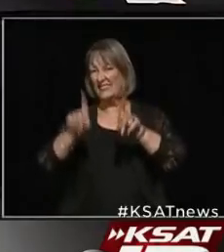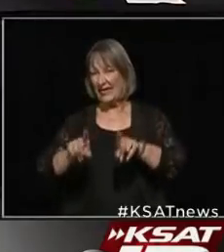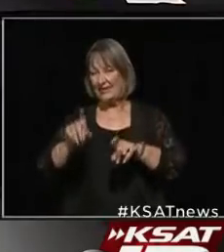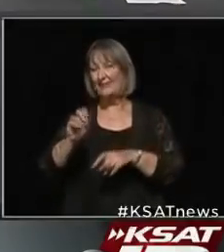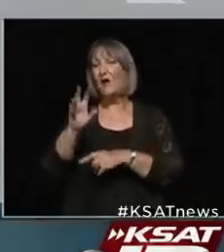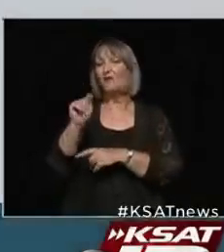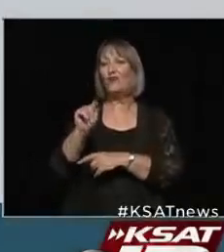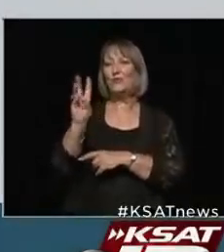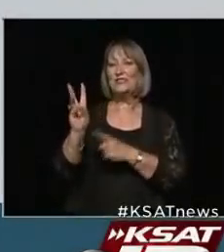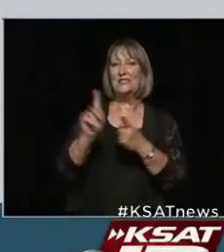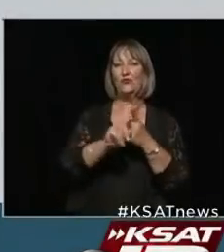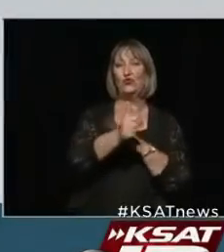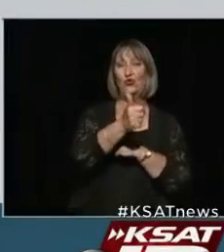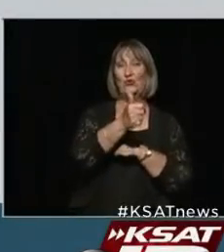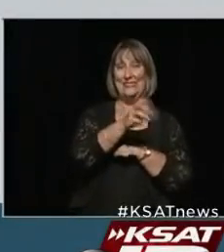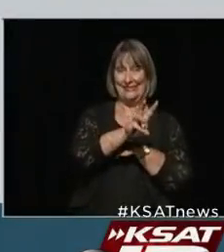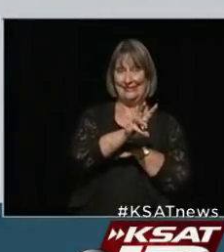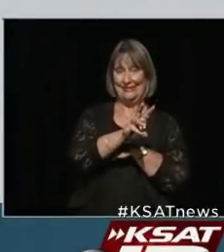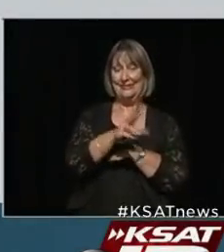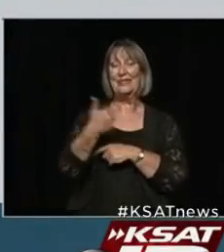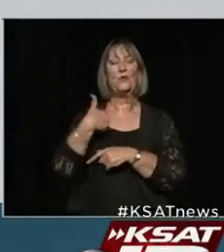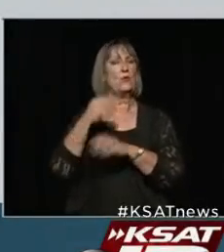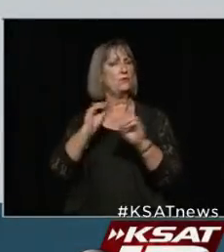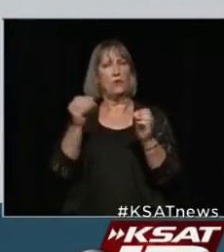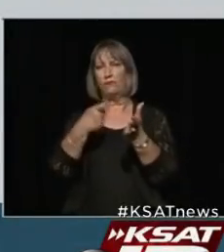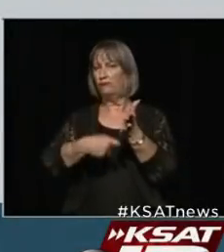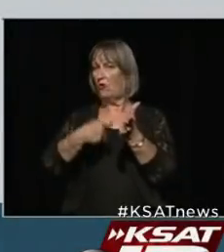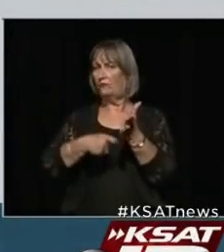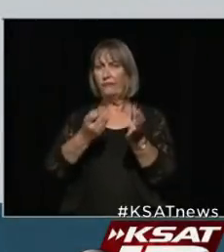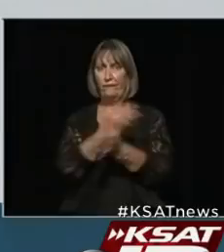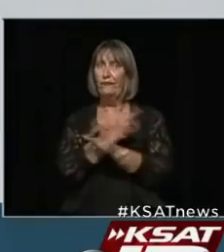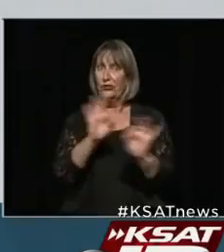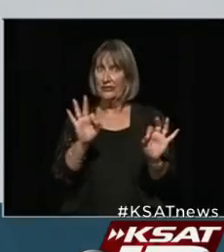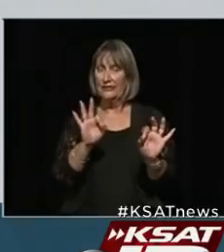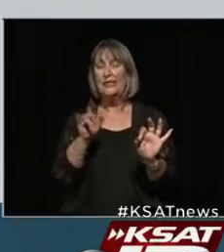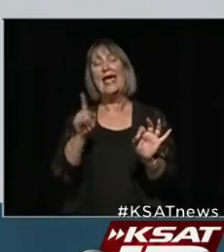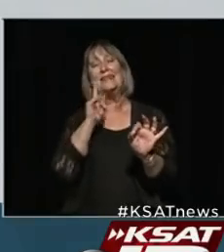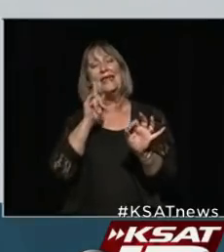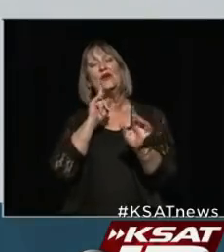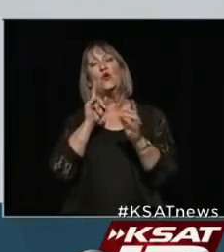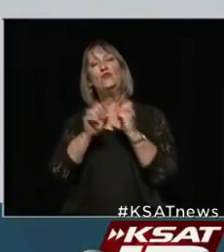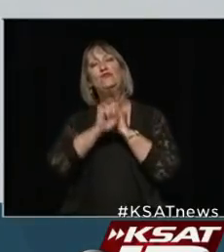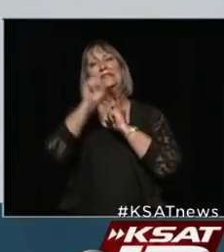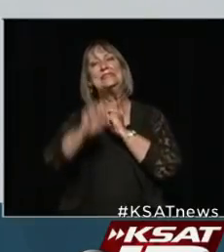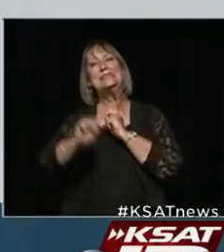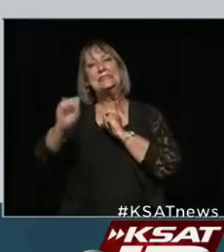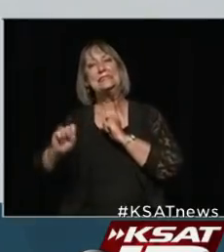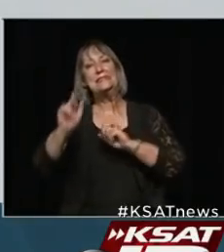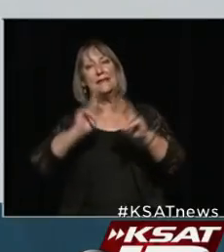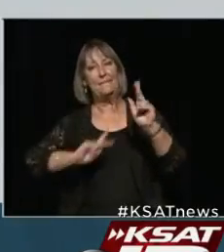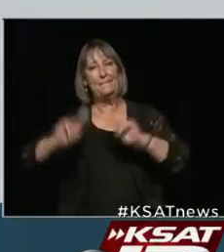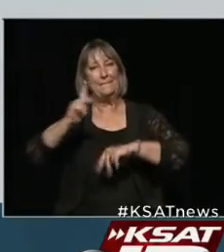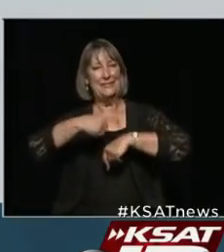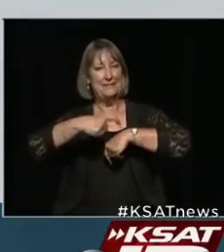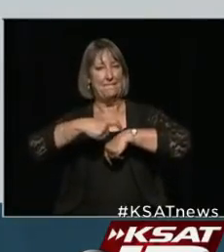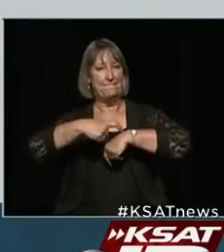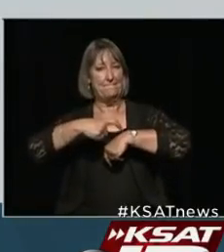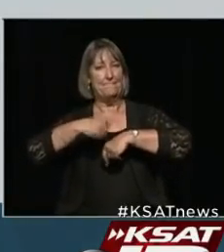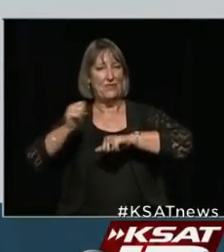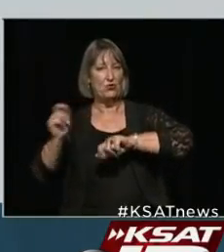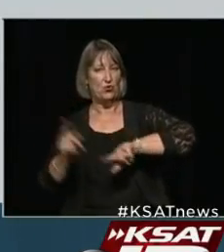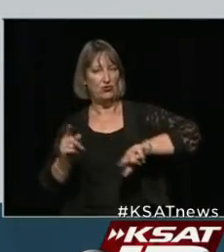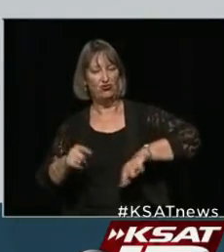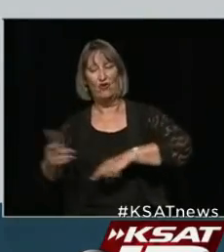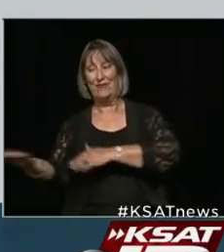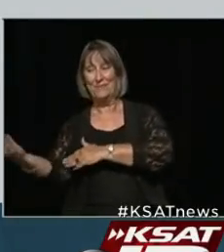the city of San Antonio's no-cost testing sites will expand hours of testing of asymptomatic individuals from 10 a.m. to